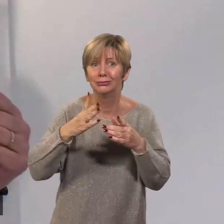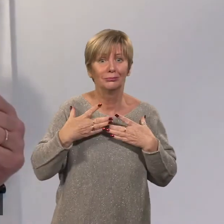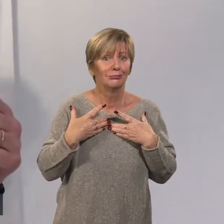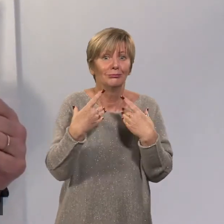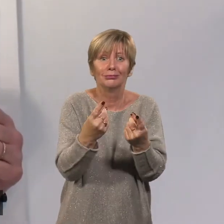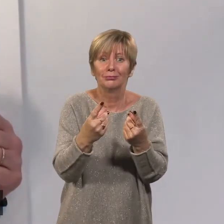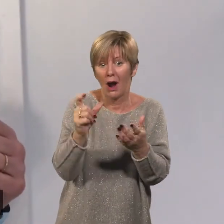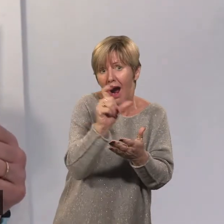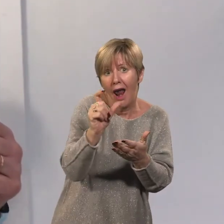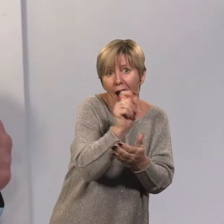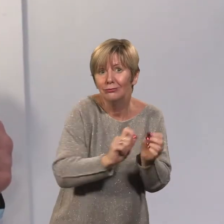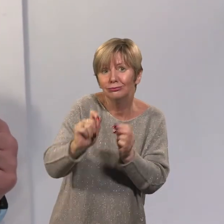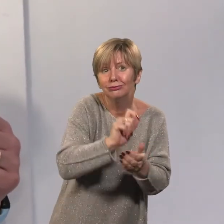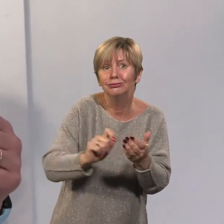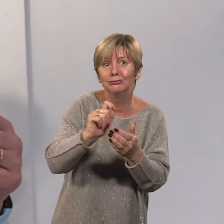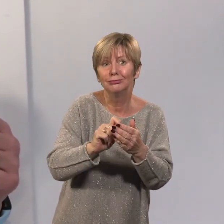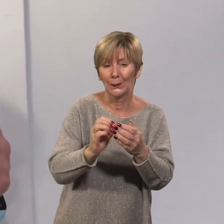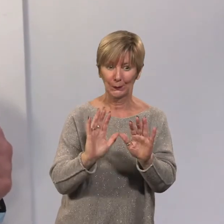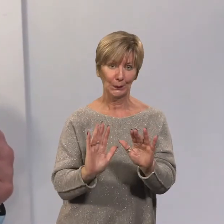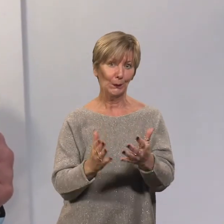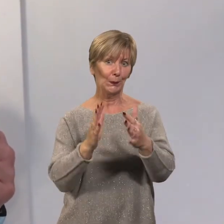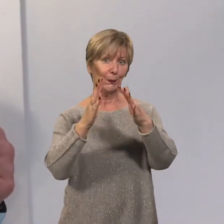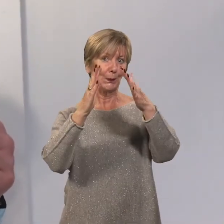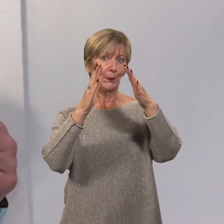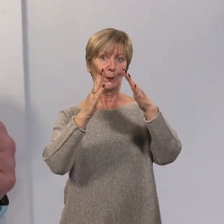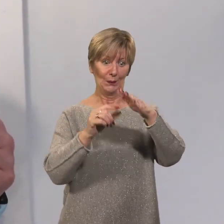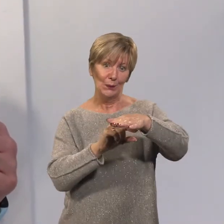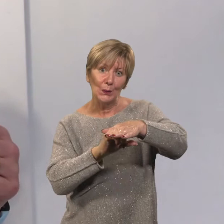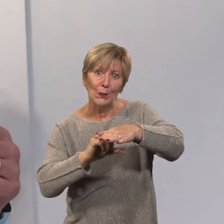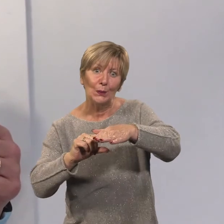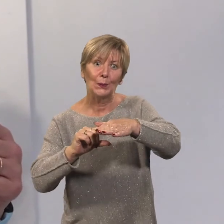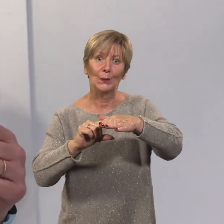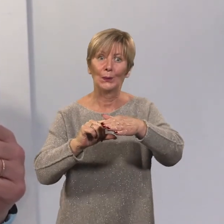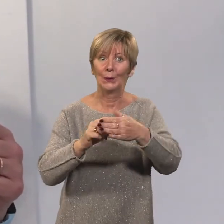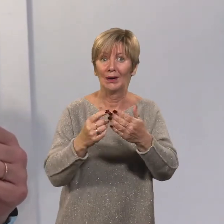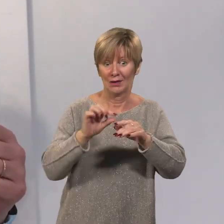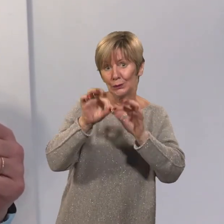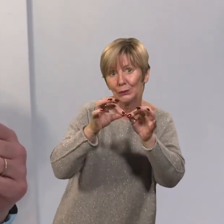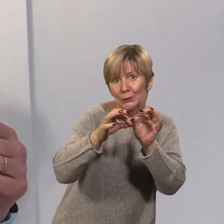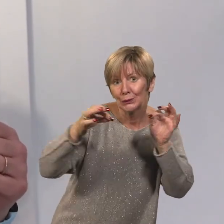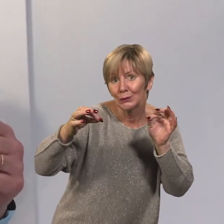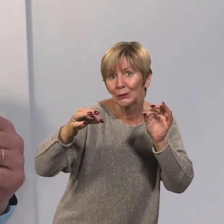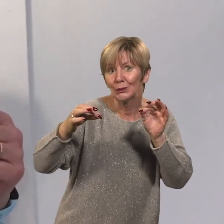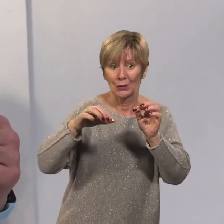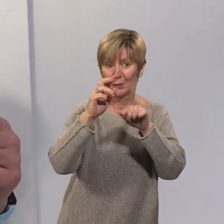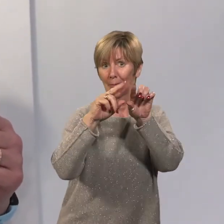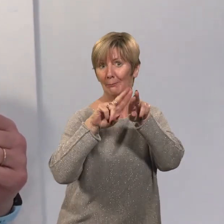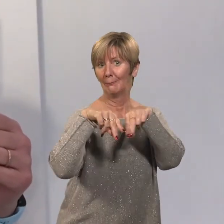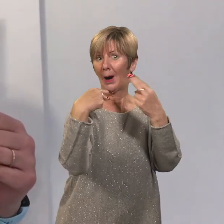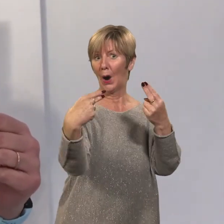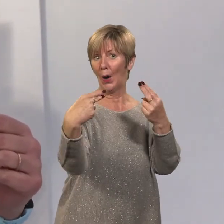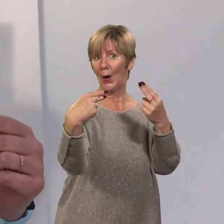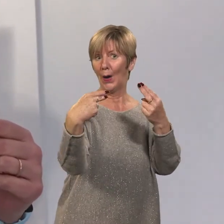and you can colour in your boot and make it nice and shiny. It could have a heel, it could have 3 shoelaces, it could have a